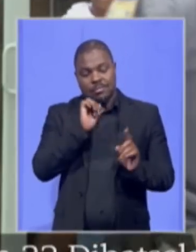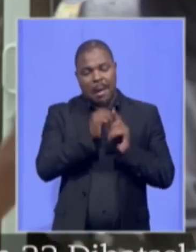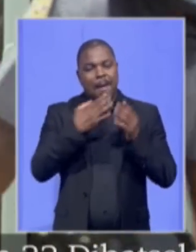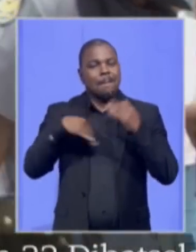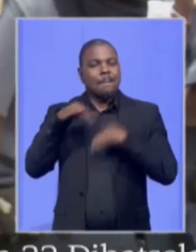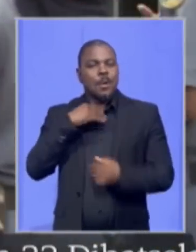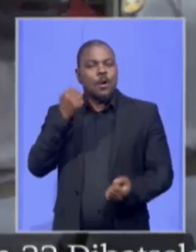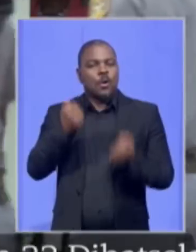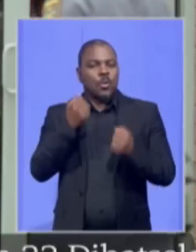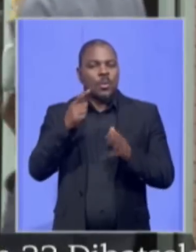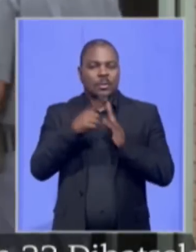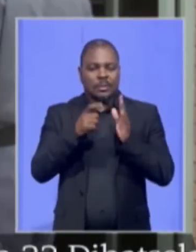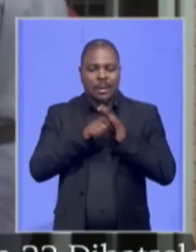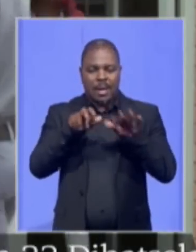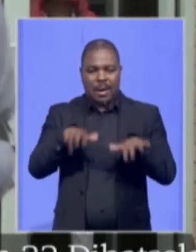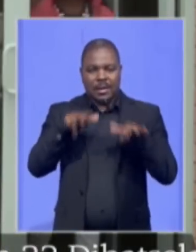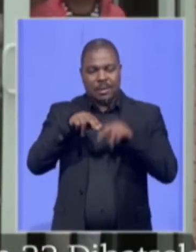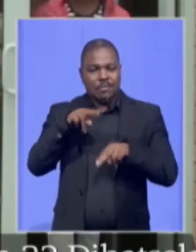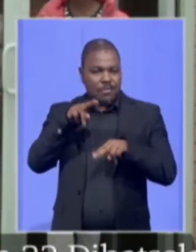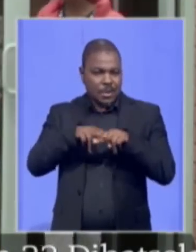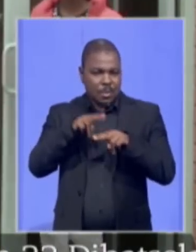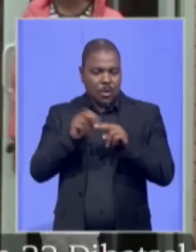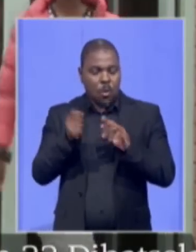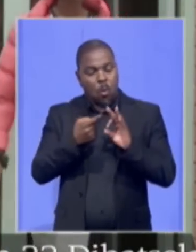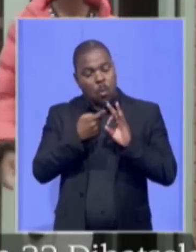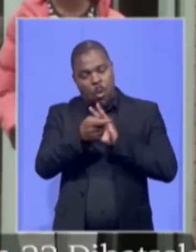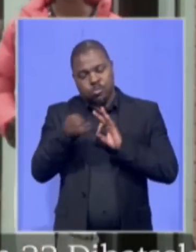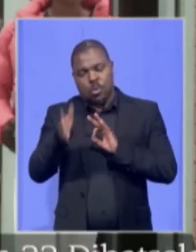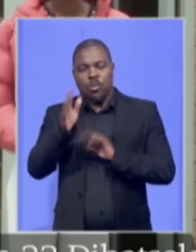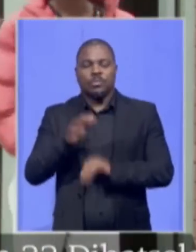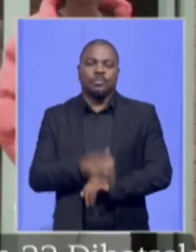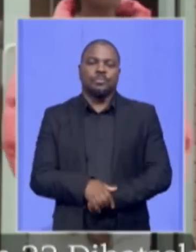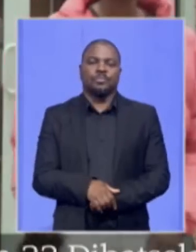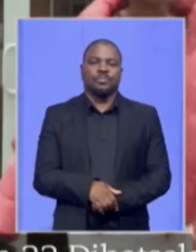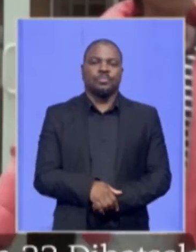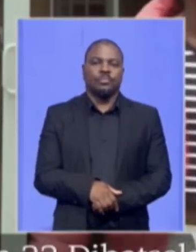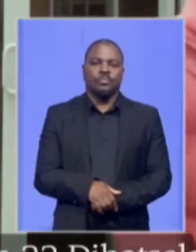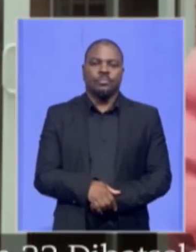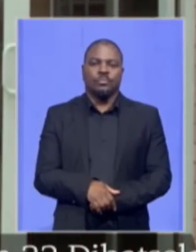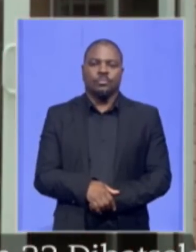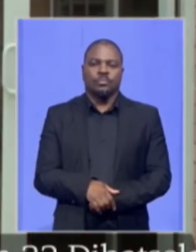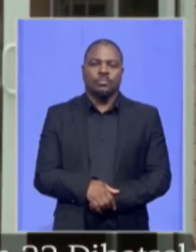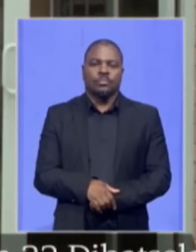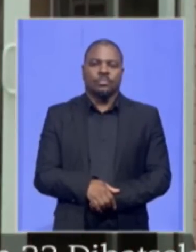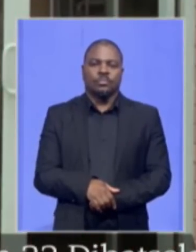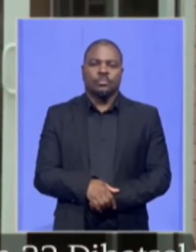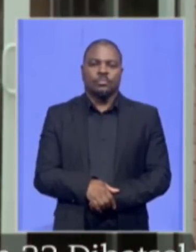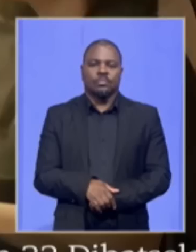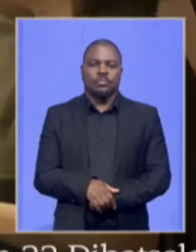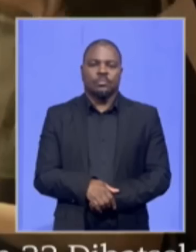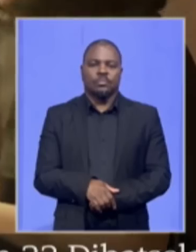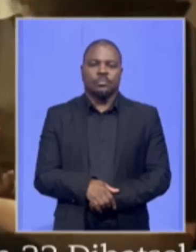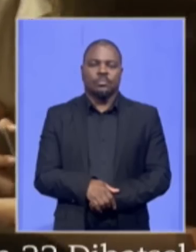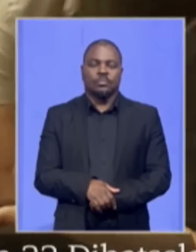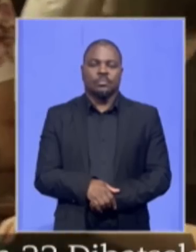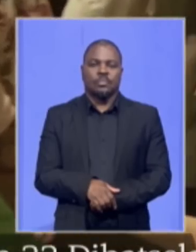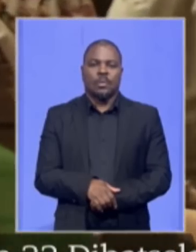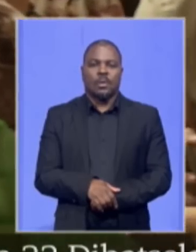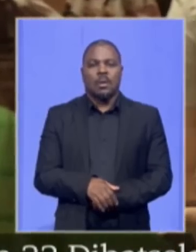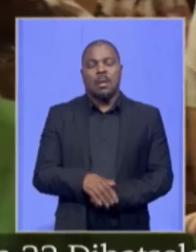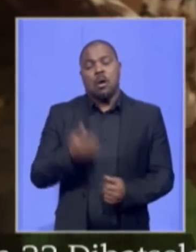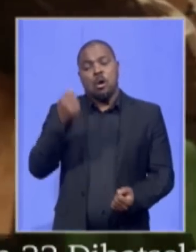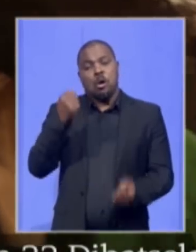on the 18th of February for all accused. Over the 22 November 2024. Mo nakong e